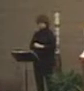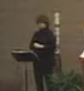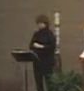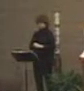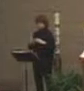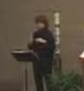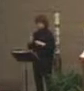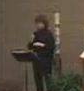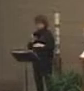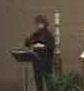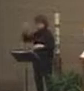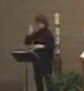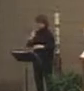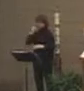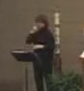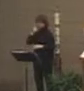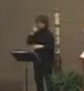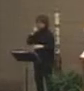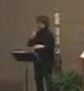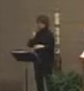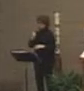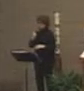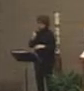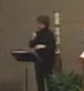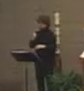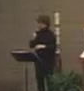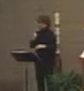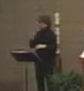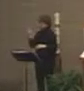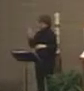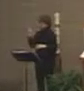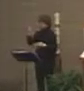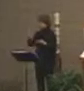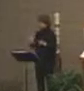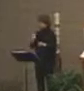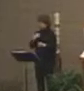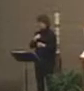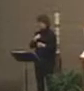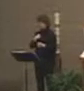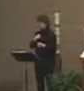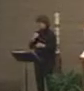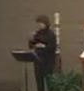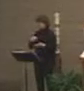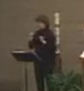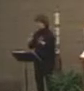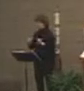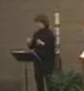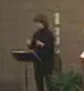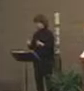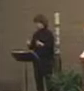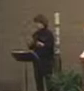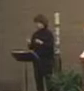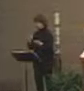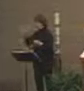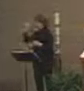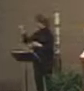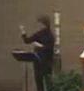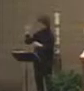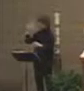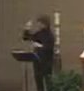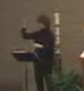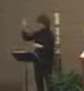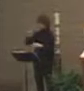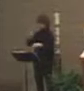Let us ask God each and every day, where do you want me? What can I do to be of service to you and your church